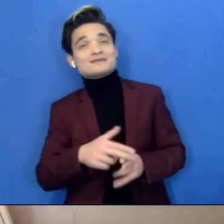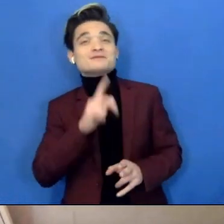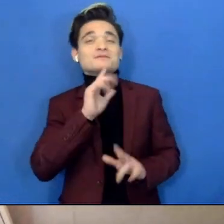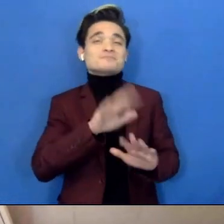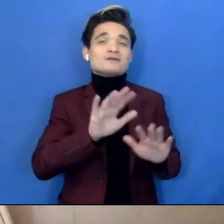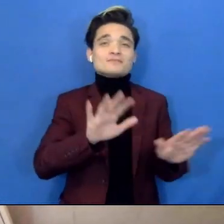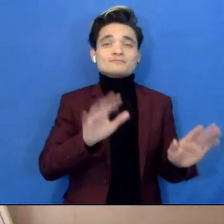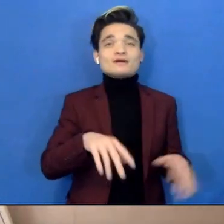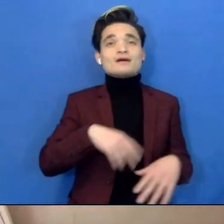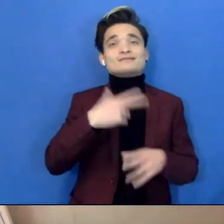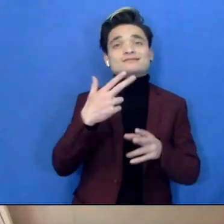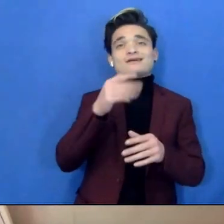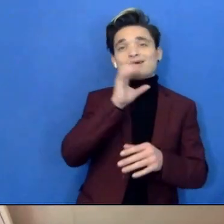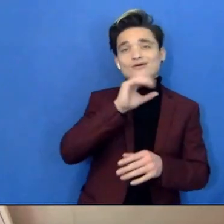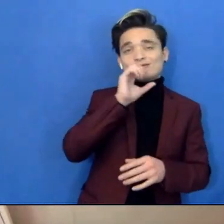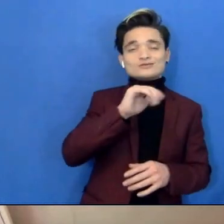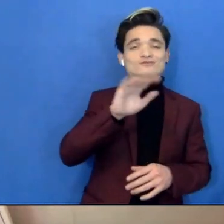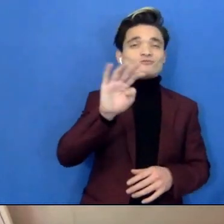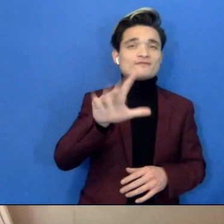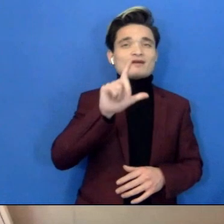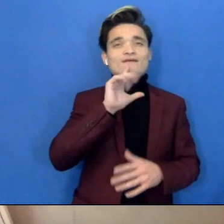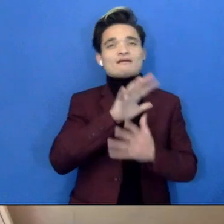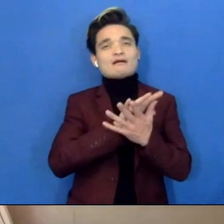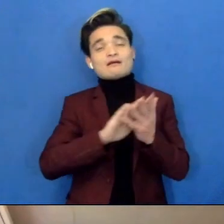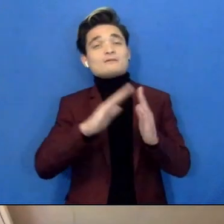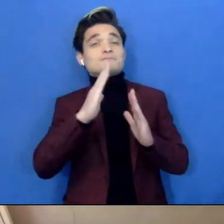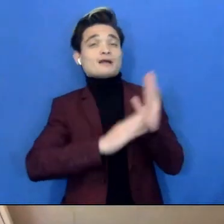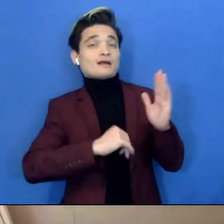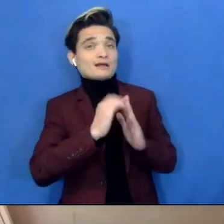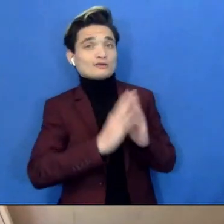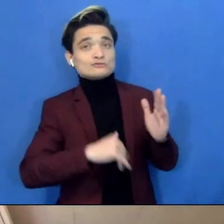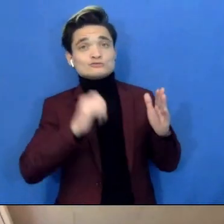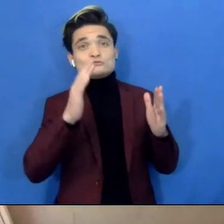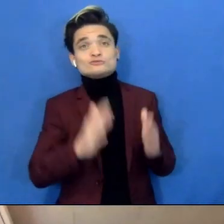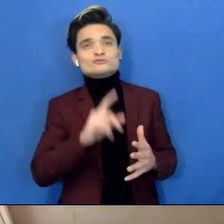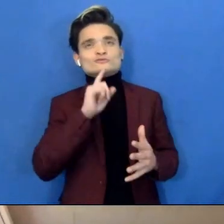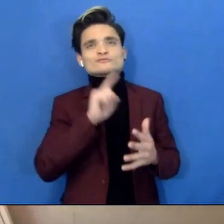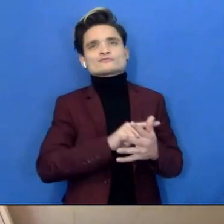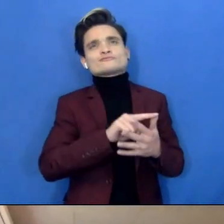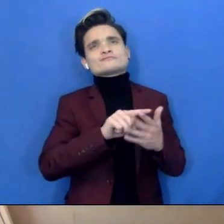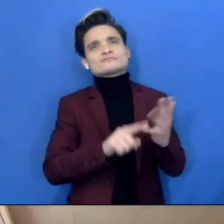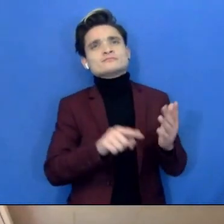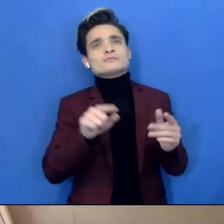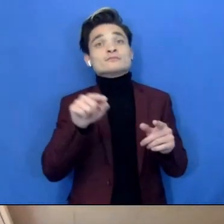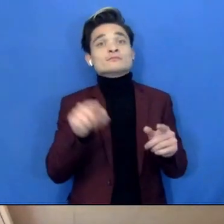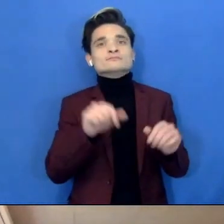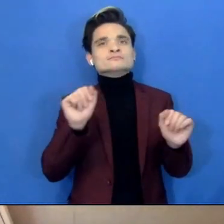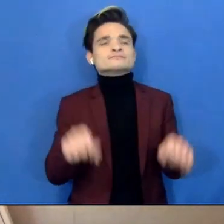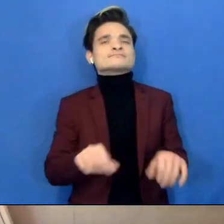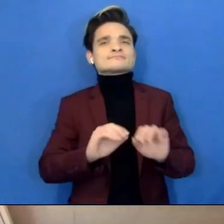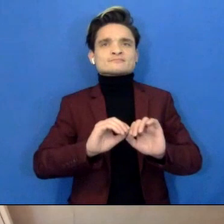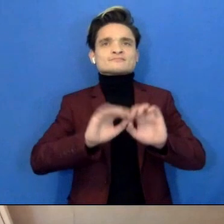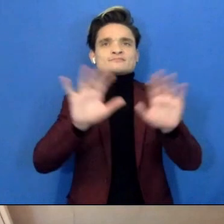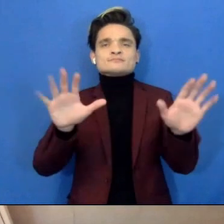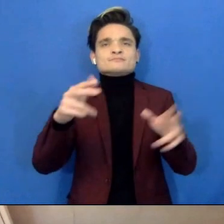I'm a painter, and so on and so forth. So naming explicitly the traits that we have, either of ourselves or